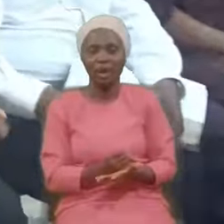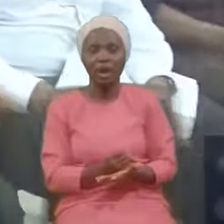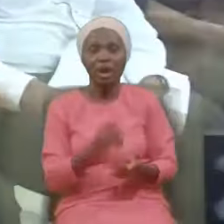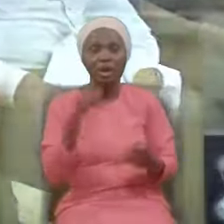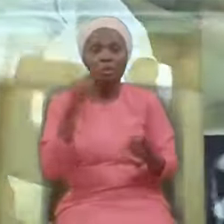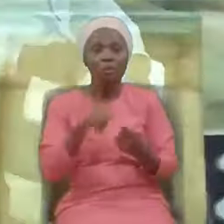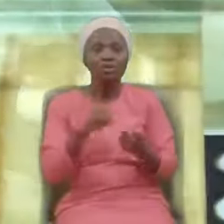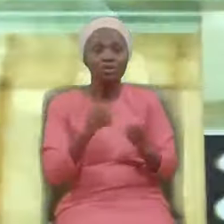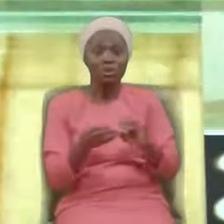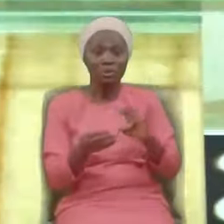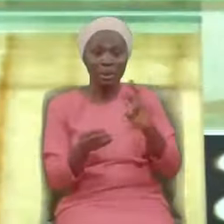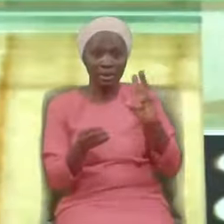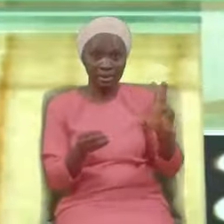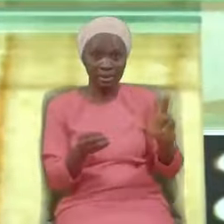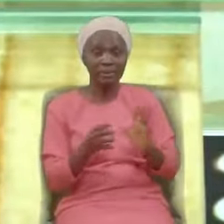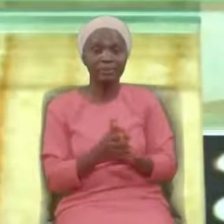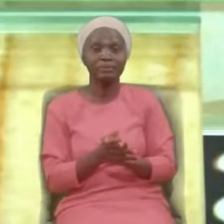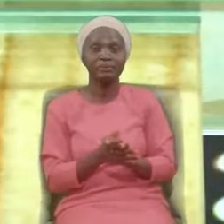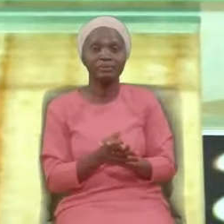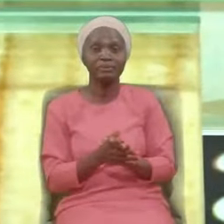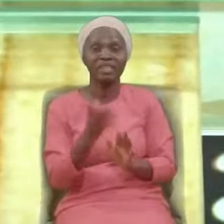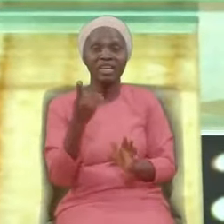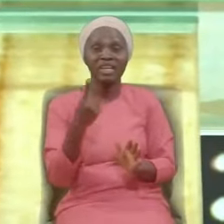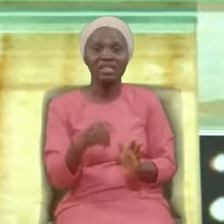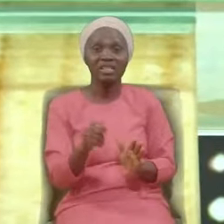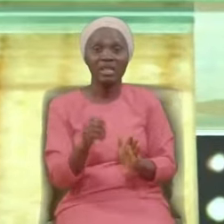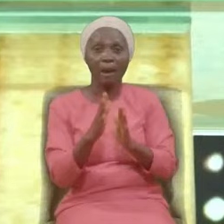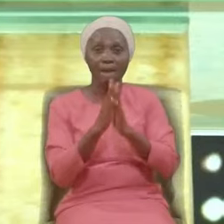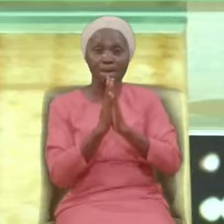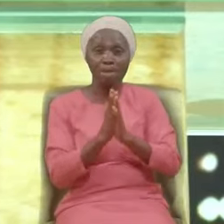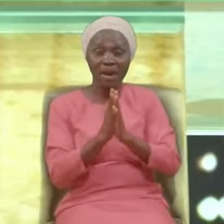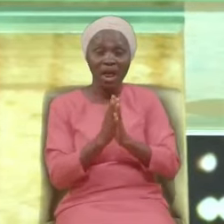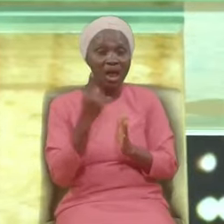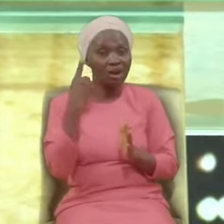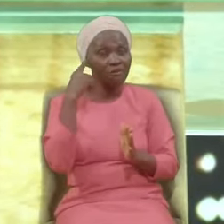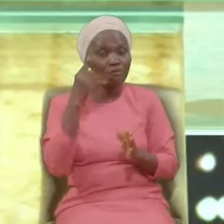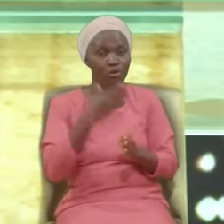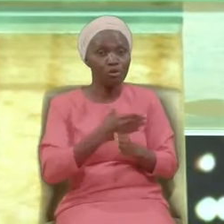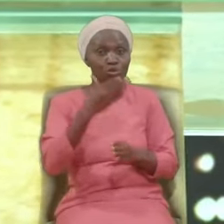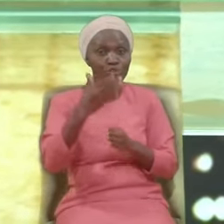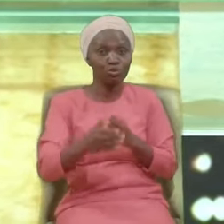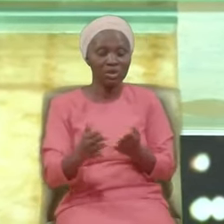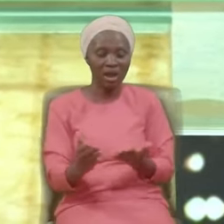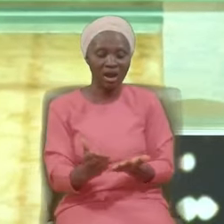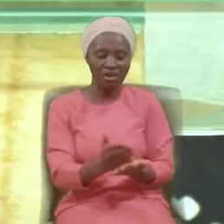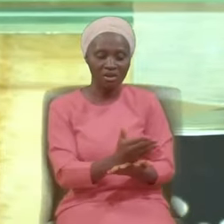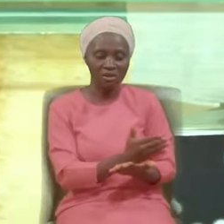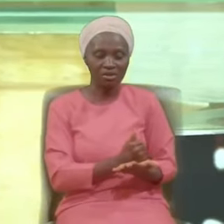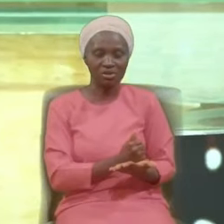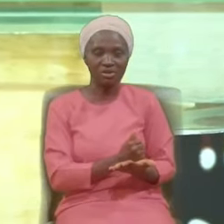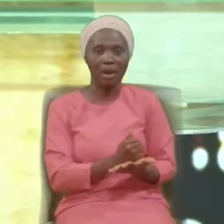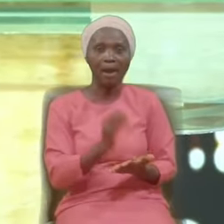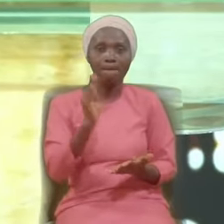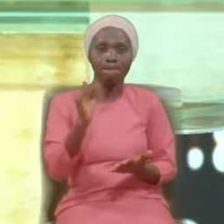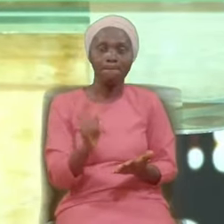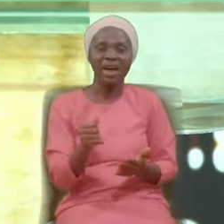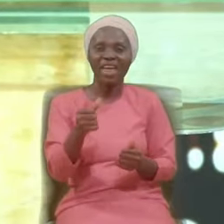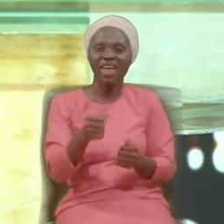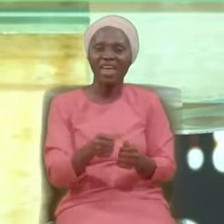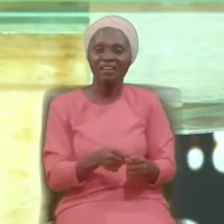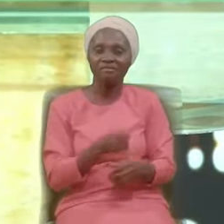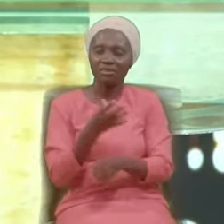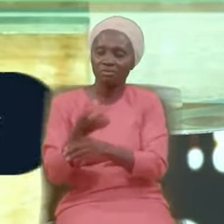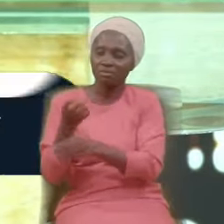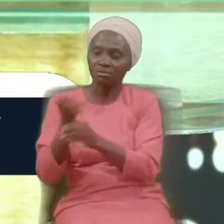number three, the prayer for total recovery by every supplicant. The